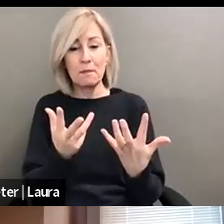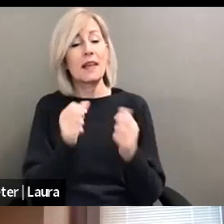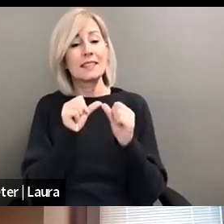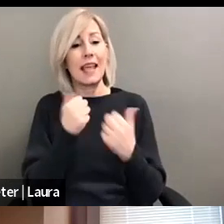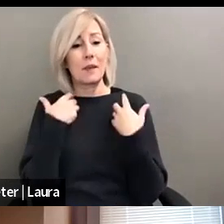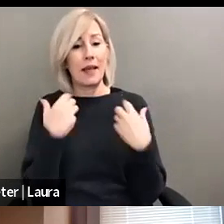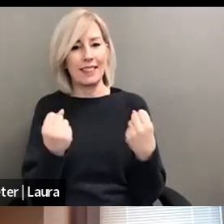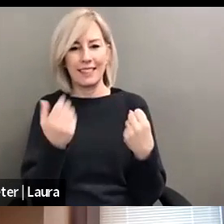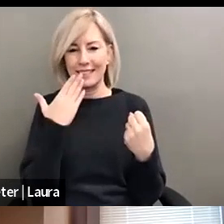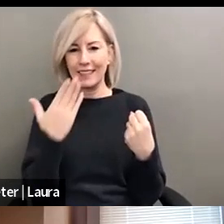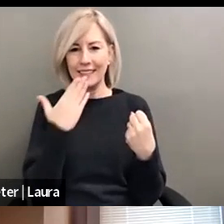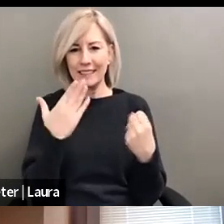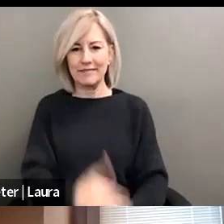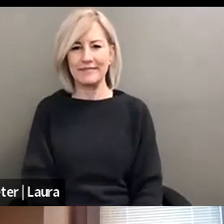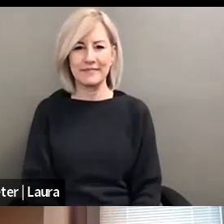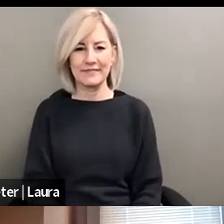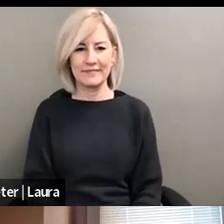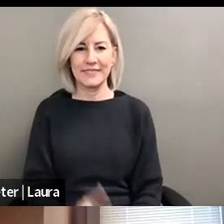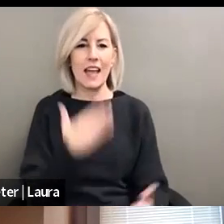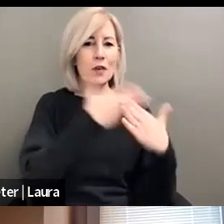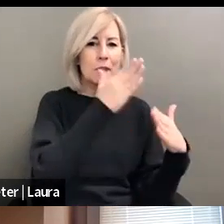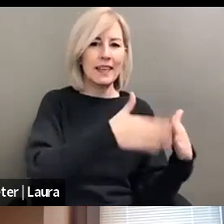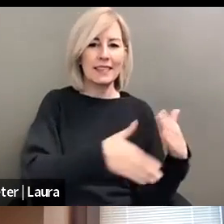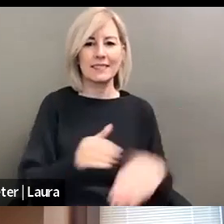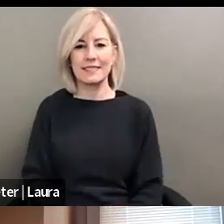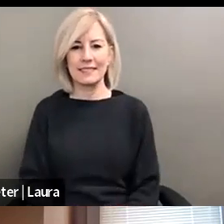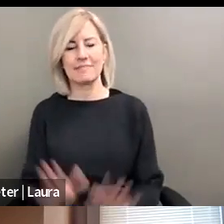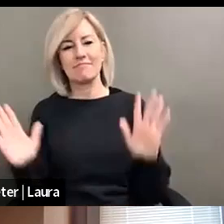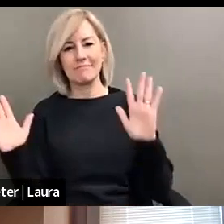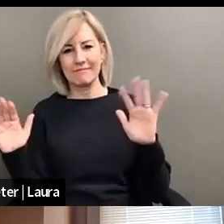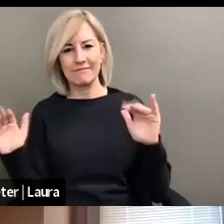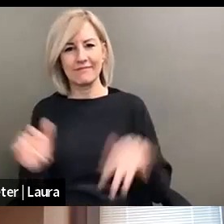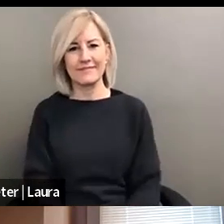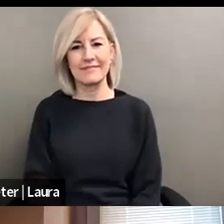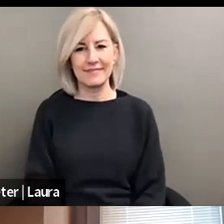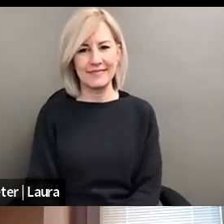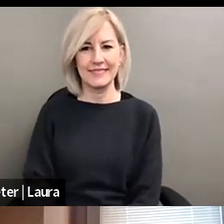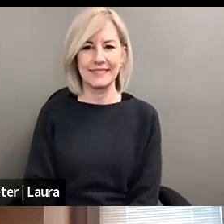well. So thank you. Yep. Have a good weekend. You as well. Farewell.